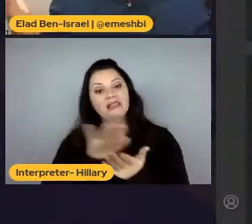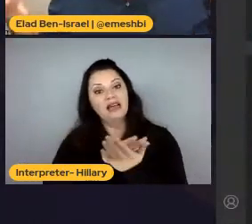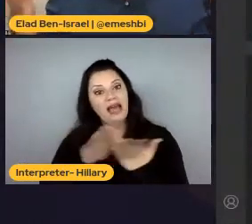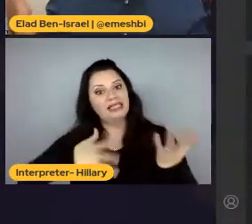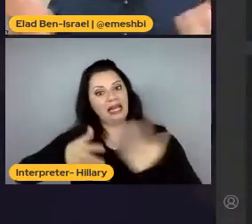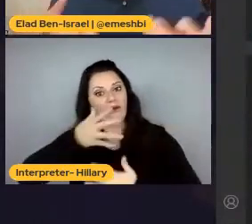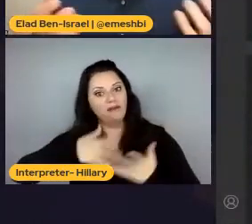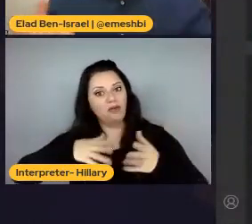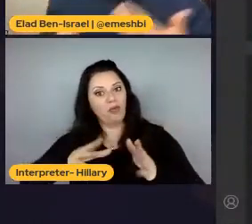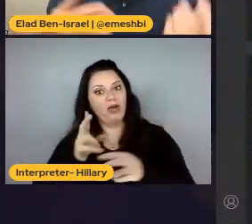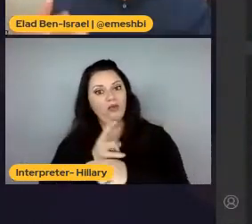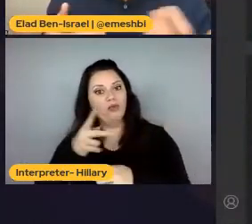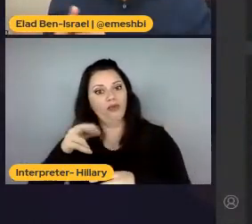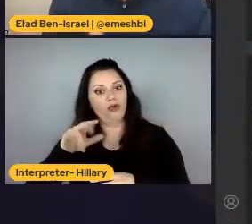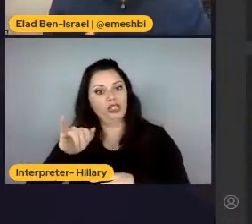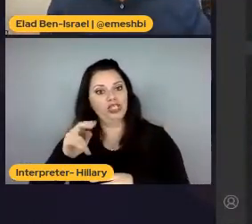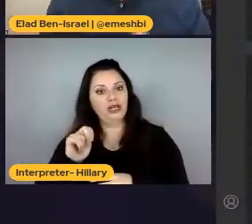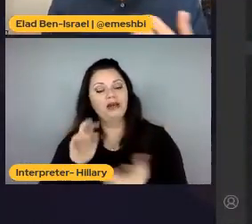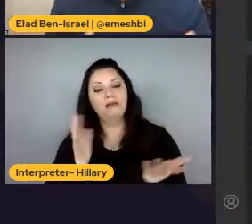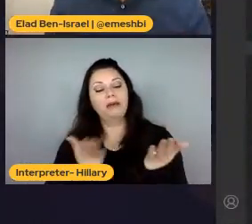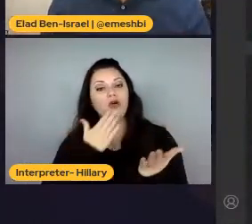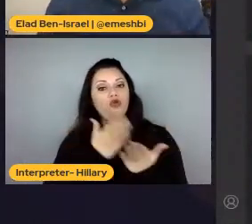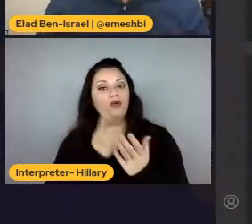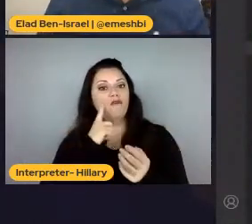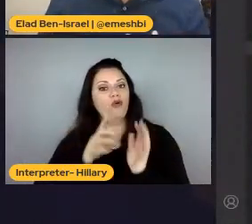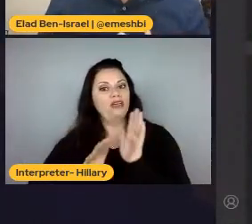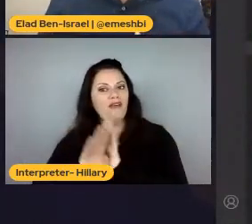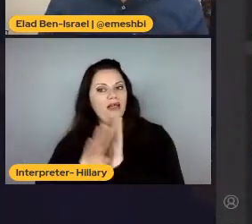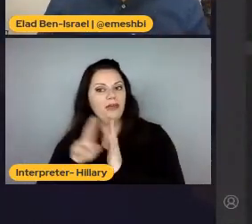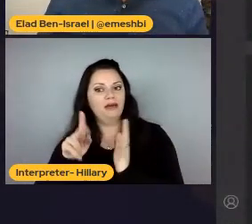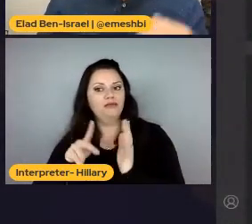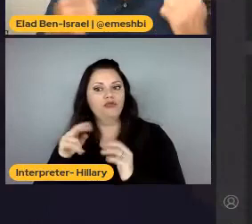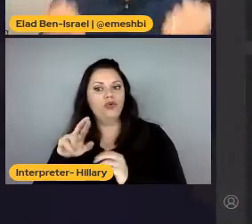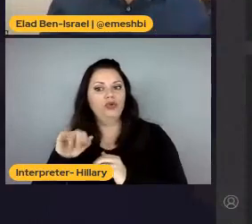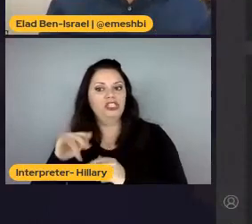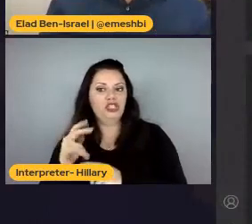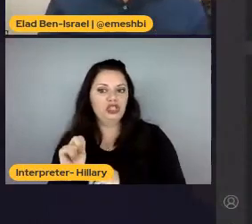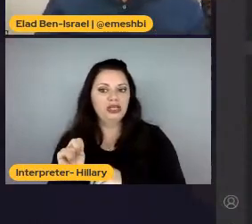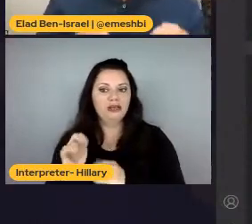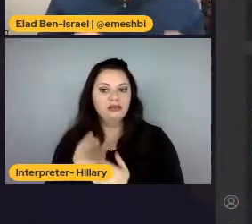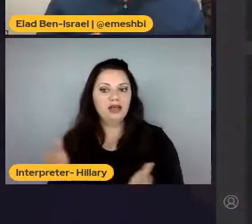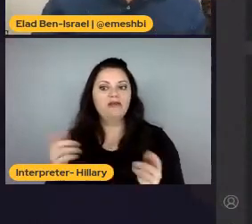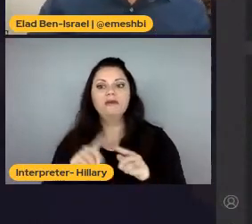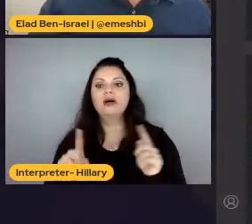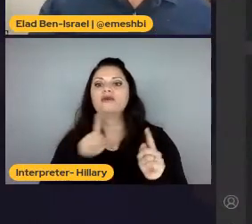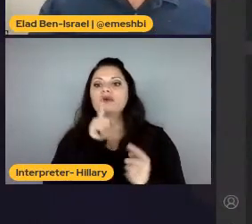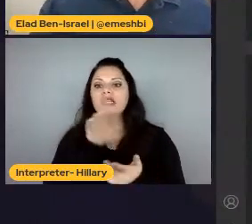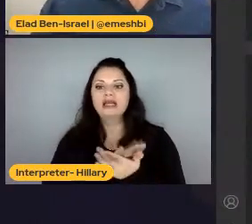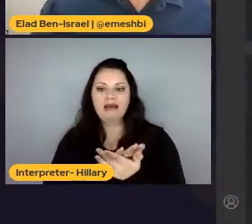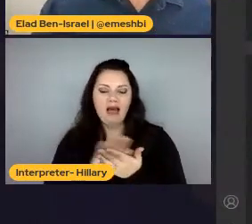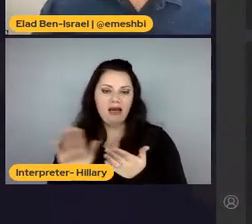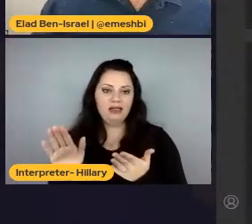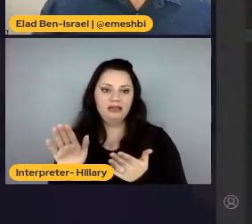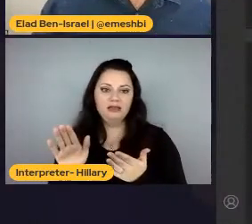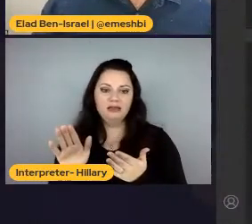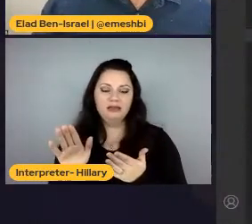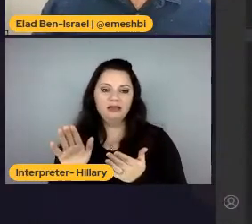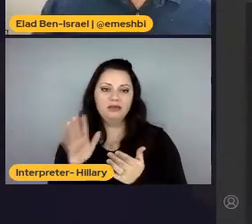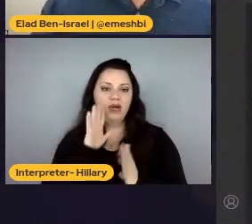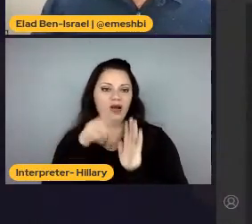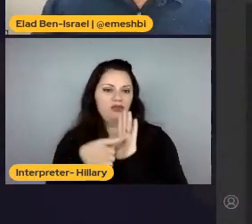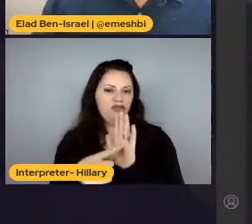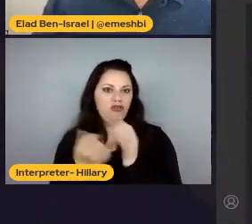not, might be good for like developing Projen stuff, but it's really nice for what I'm gonna show you right